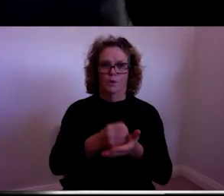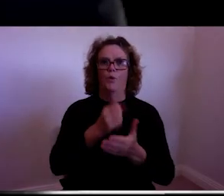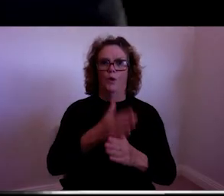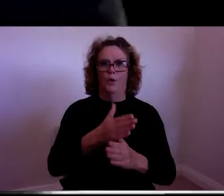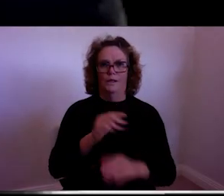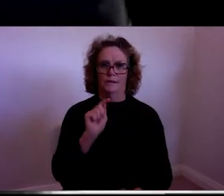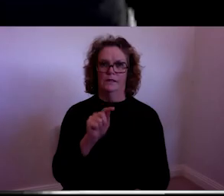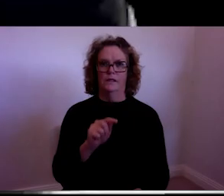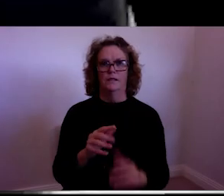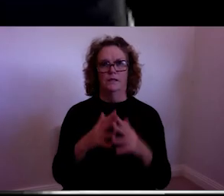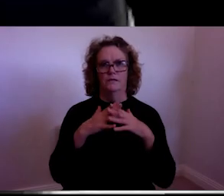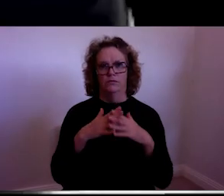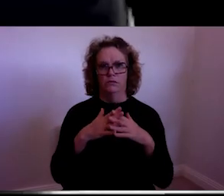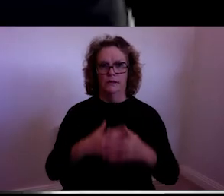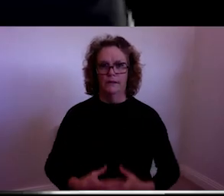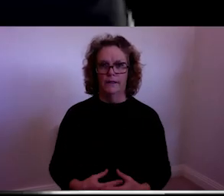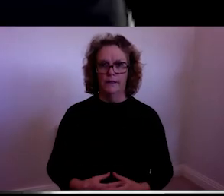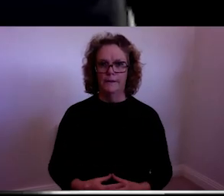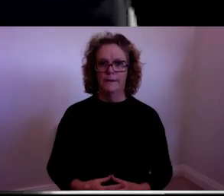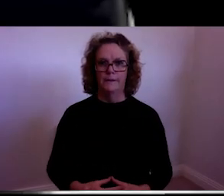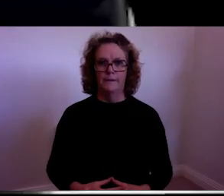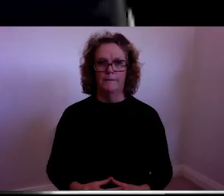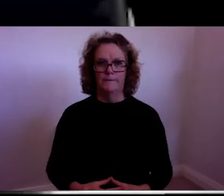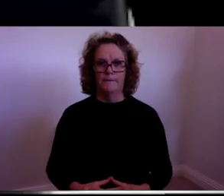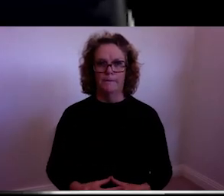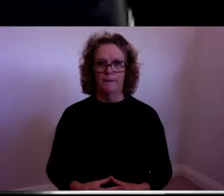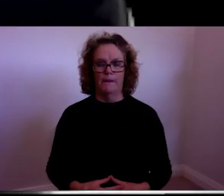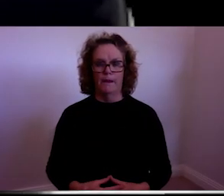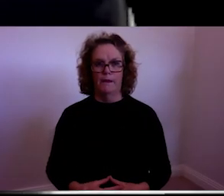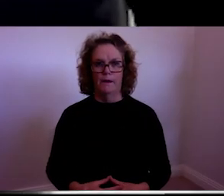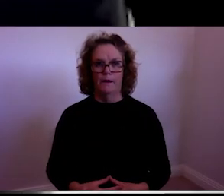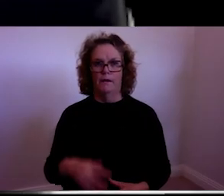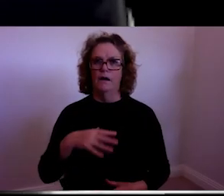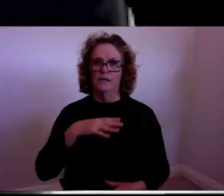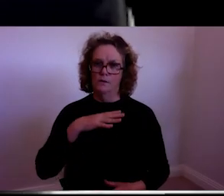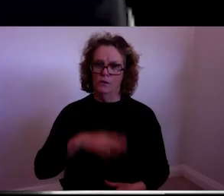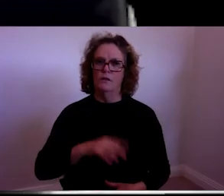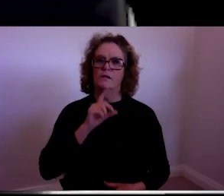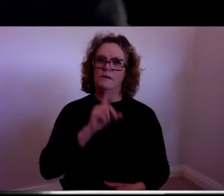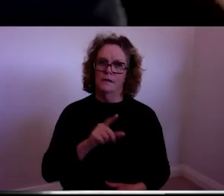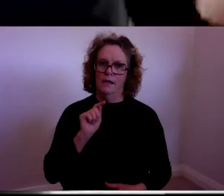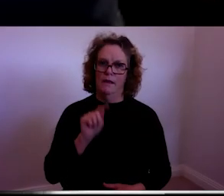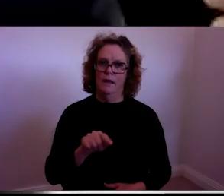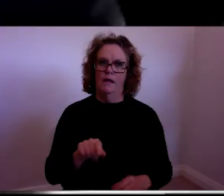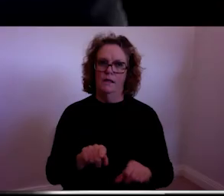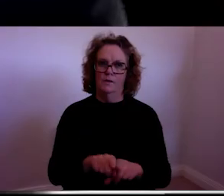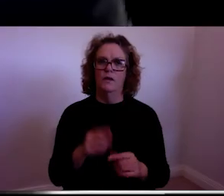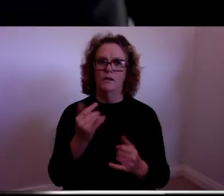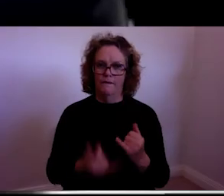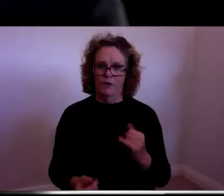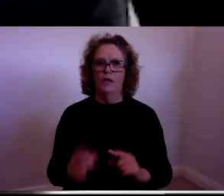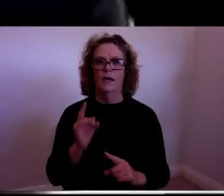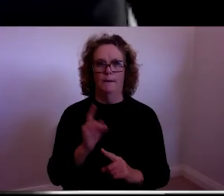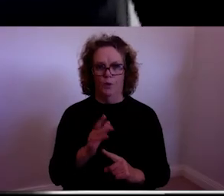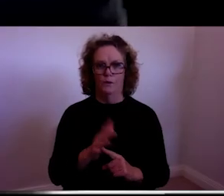their conversation. So I guess I just wanted to point out that that's also a really important support.